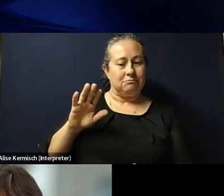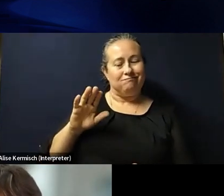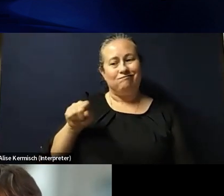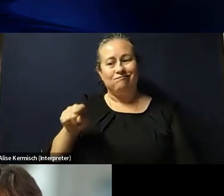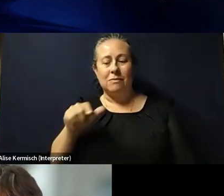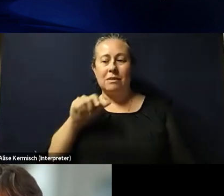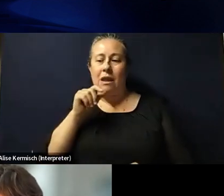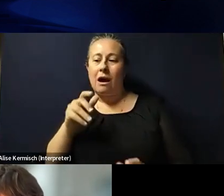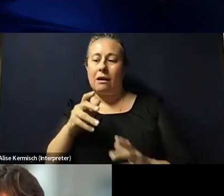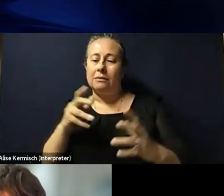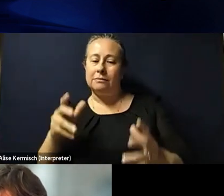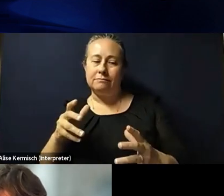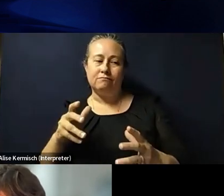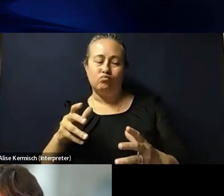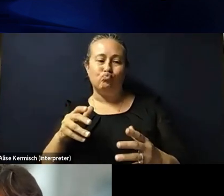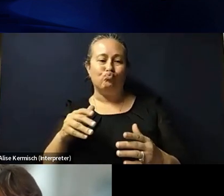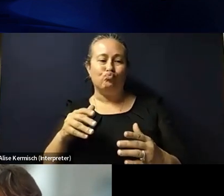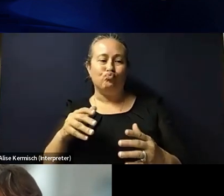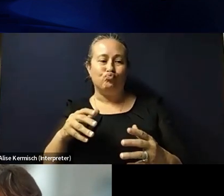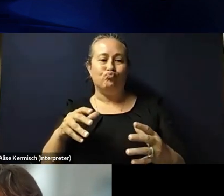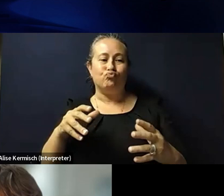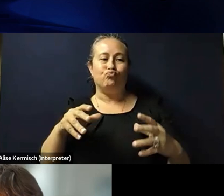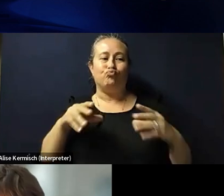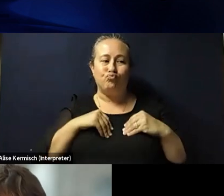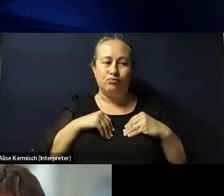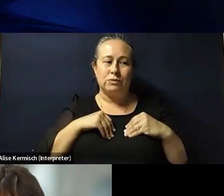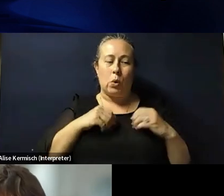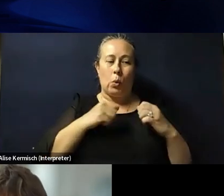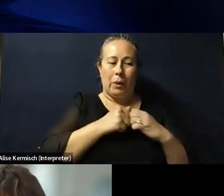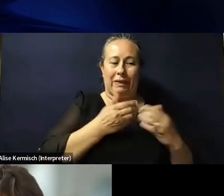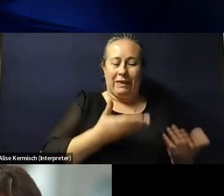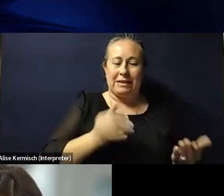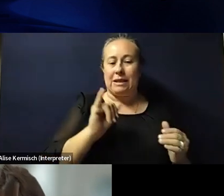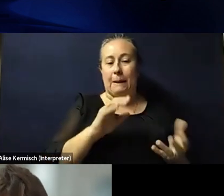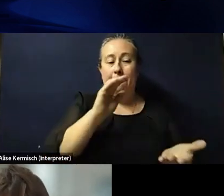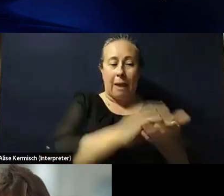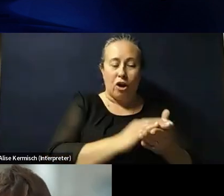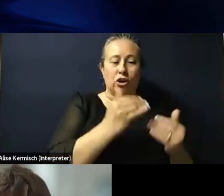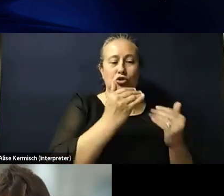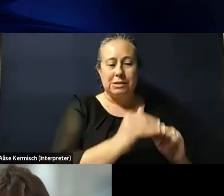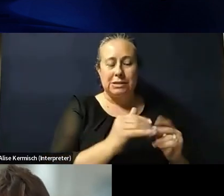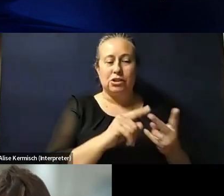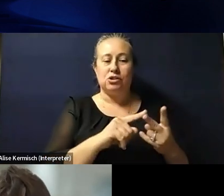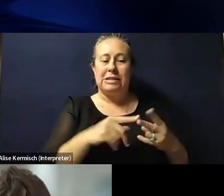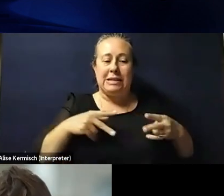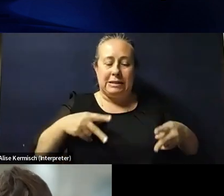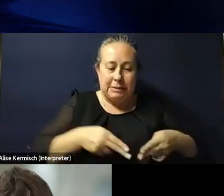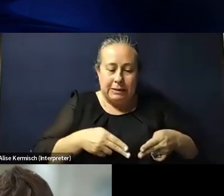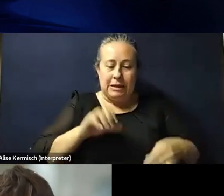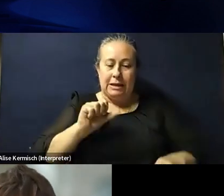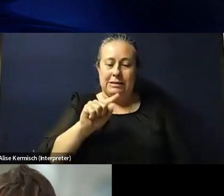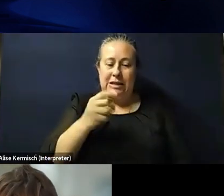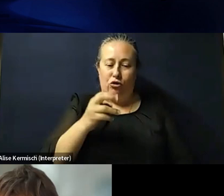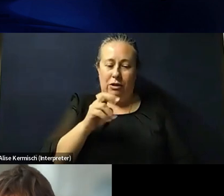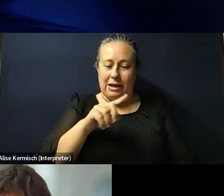as wedded to things like, you know, marriage restrictions, immigration restrictions, sterilization,